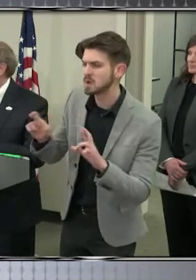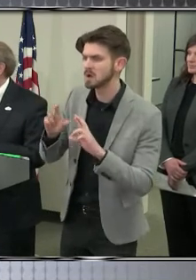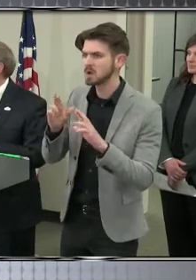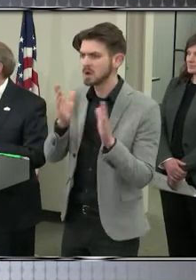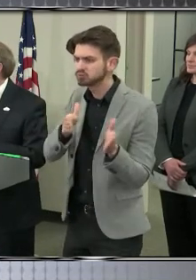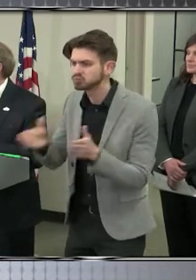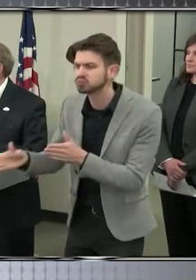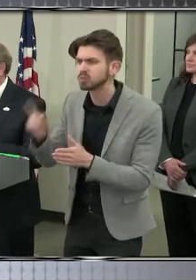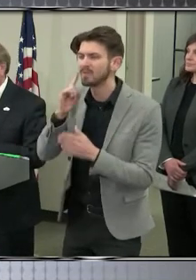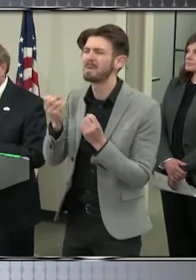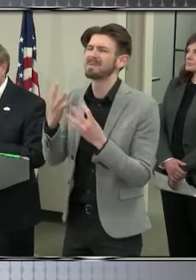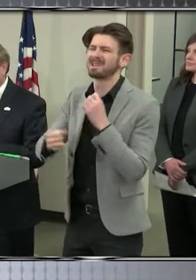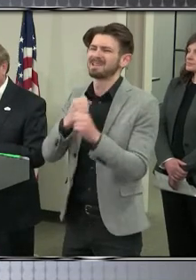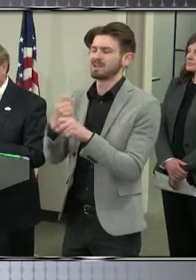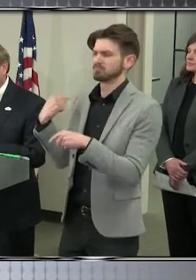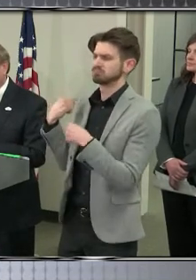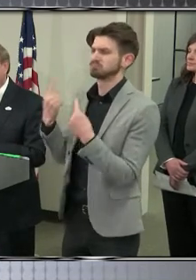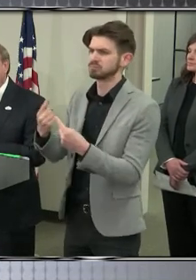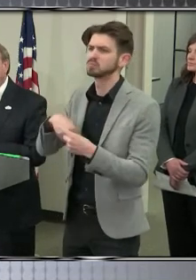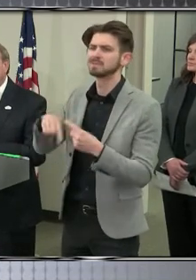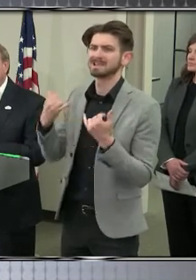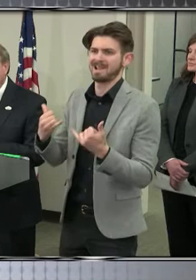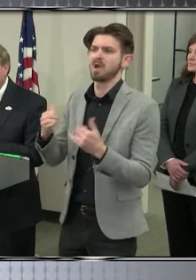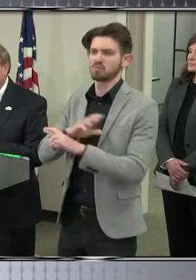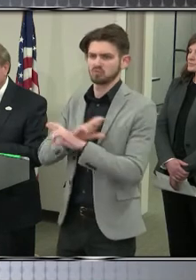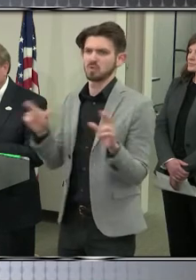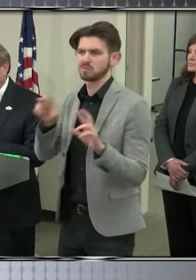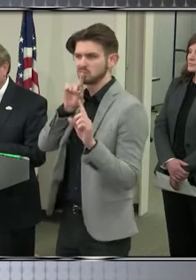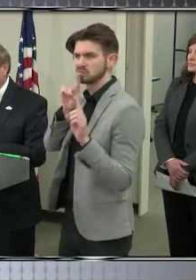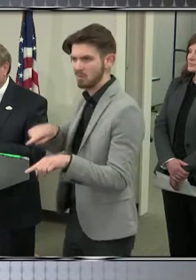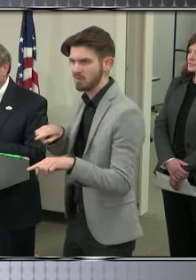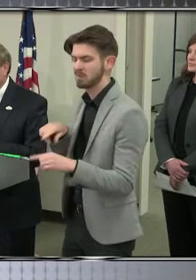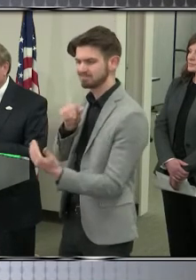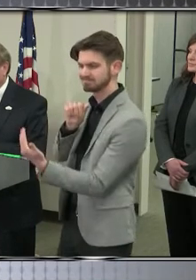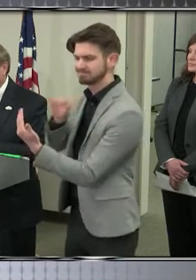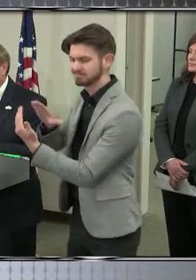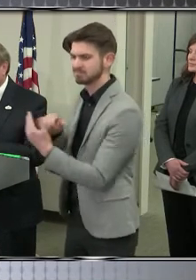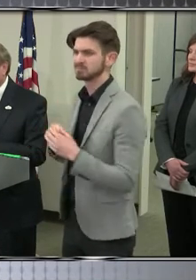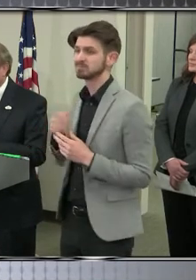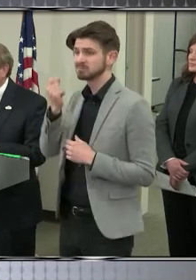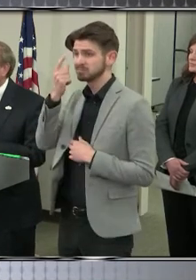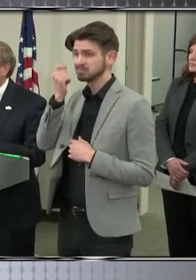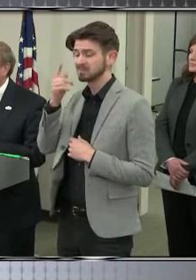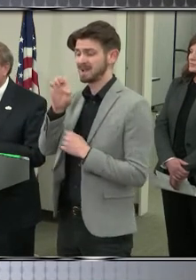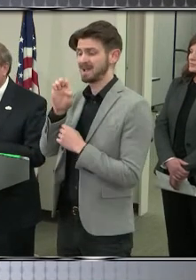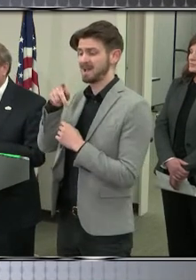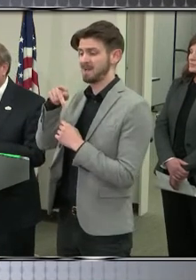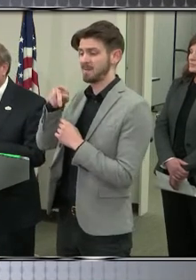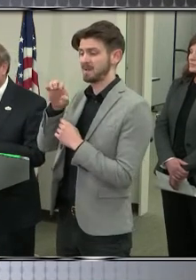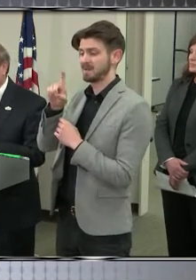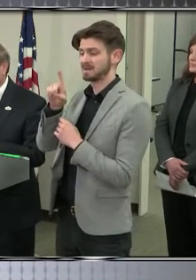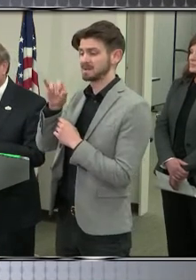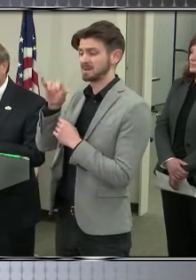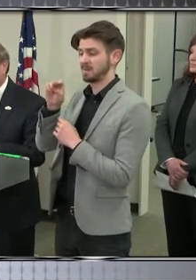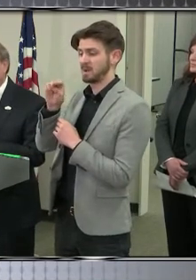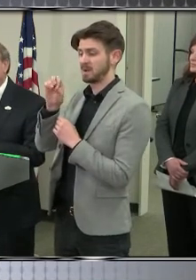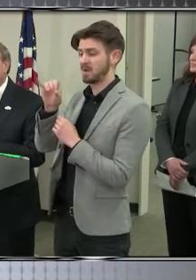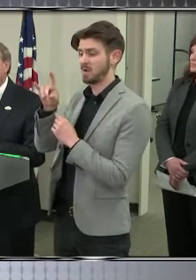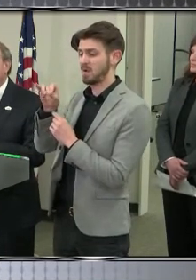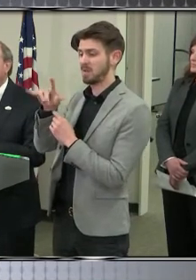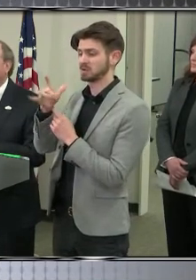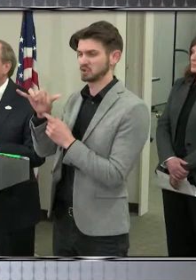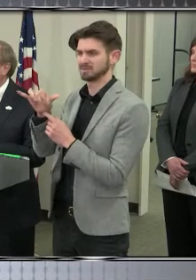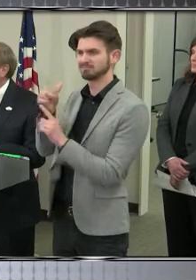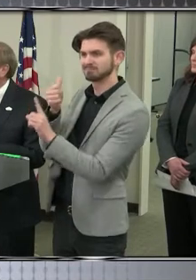we're prepared to respond. Epidemiology, the branch of medicine that deals with prevention and treatment of infectious